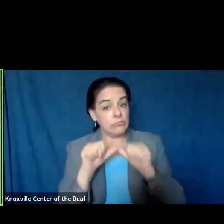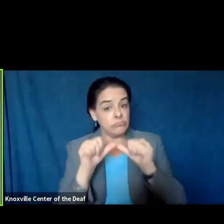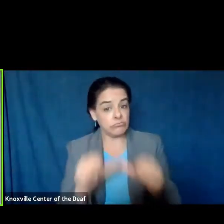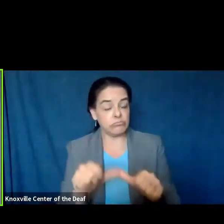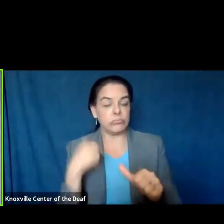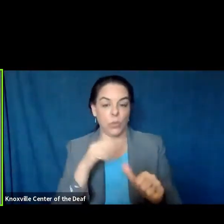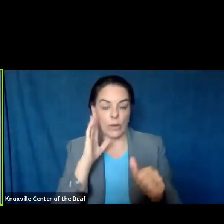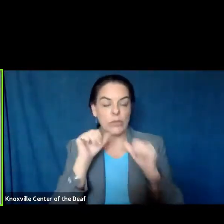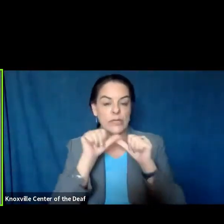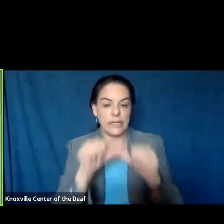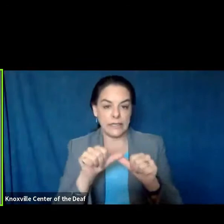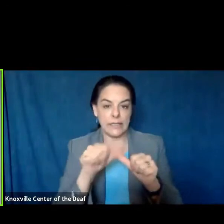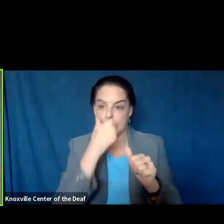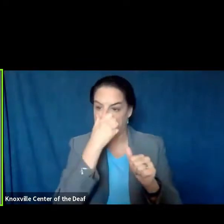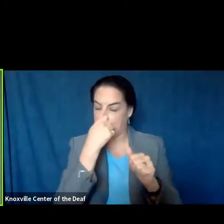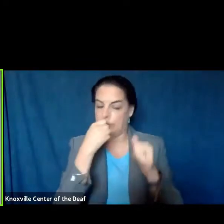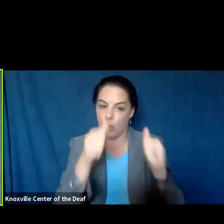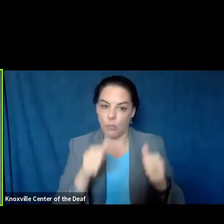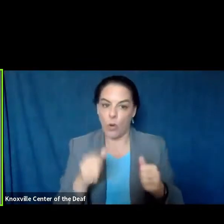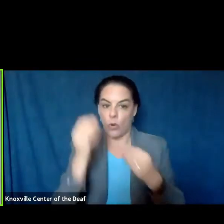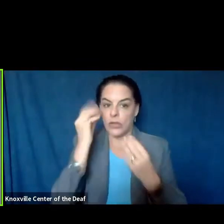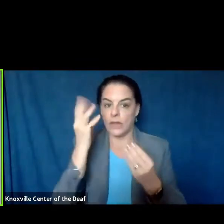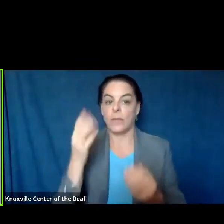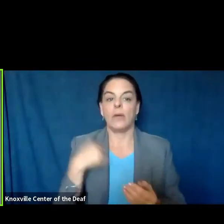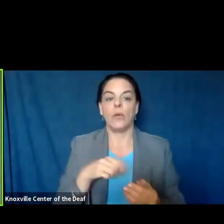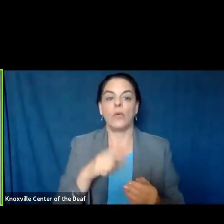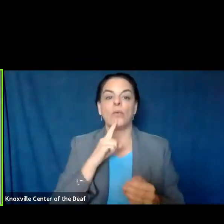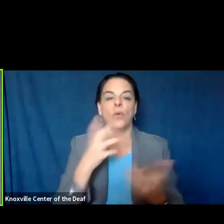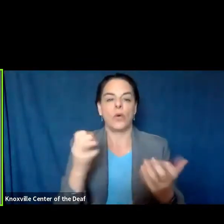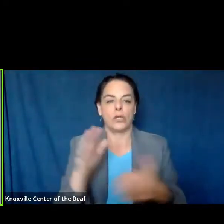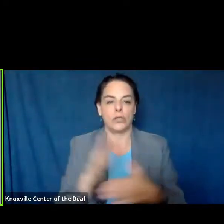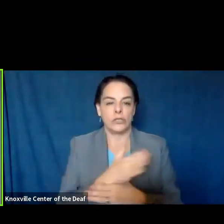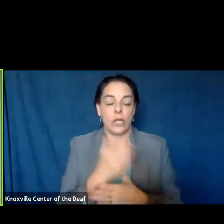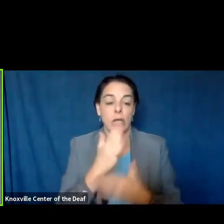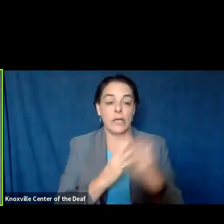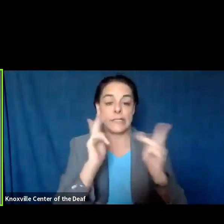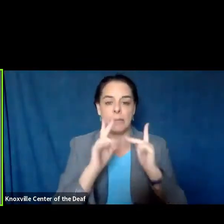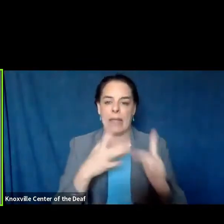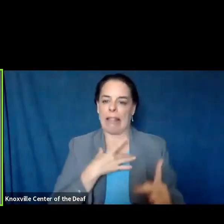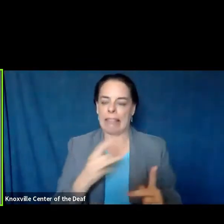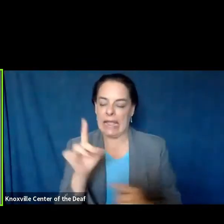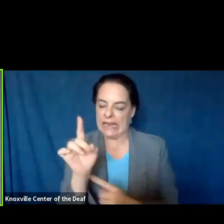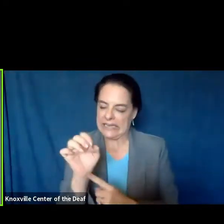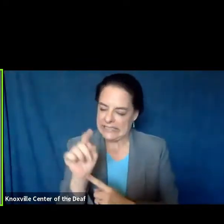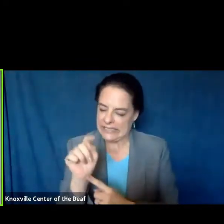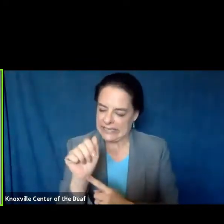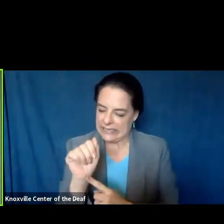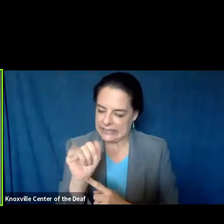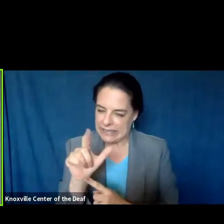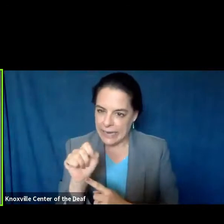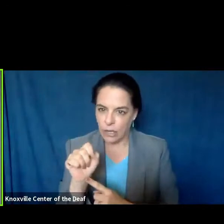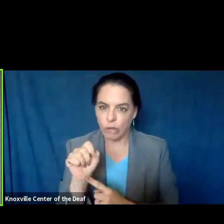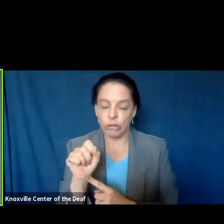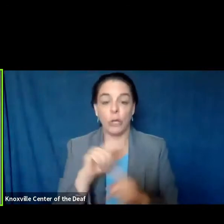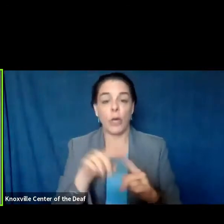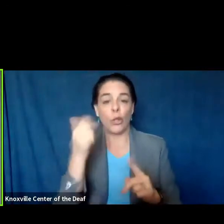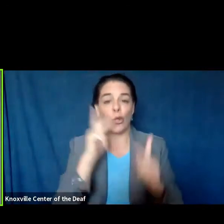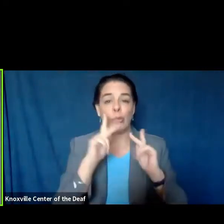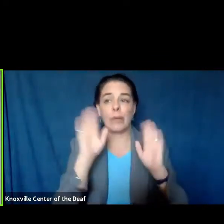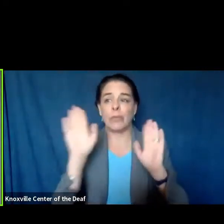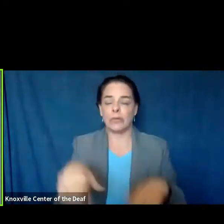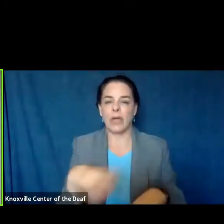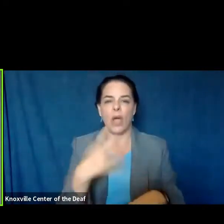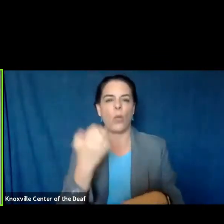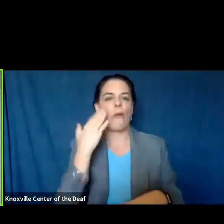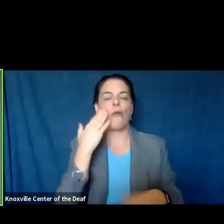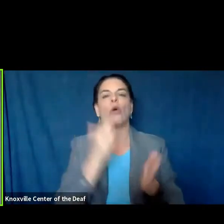put the information out there that we have. But we really wanted to share. There's some people who like the nitty-gritty details that are also out there, but there's other folks that really just wanted